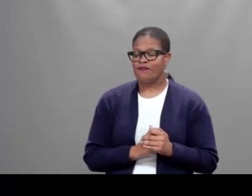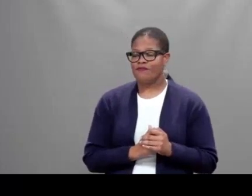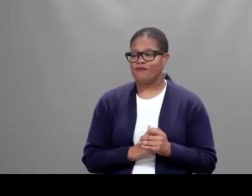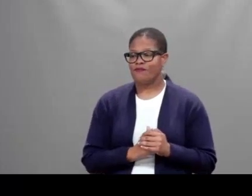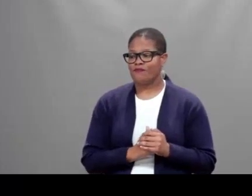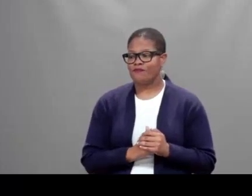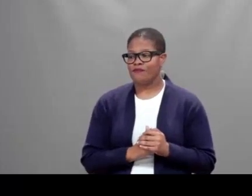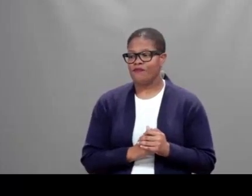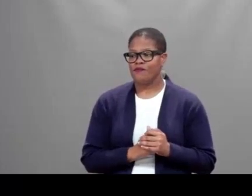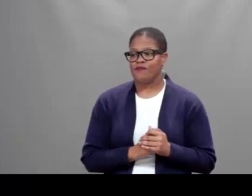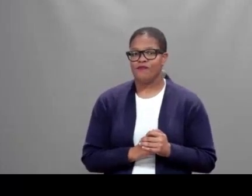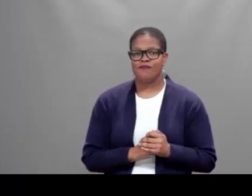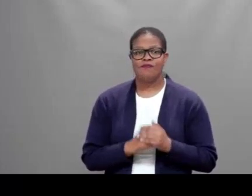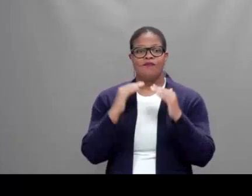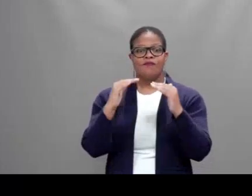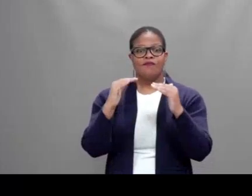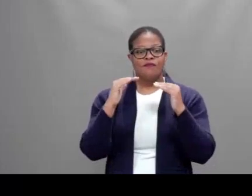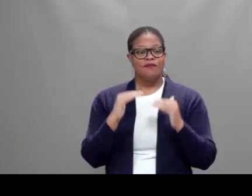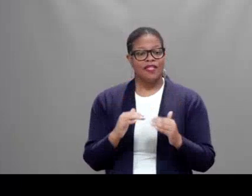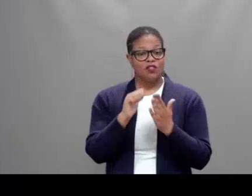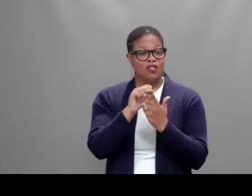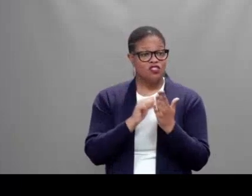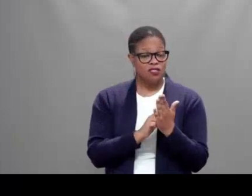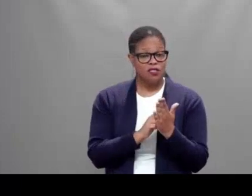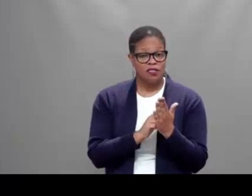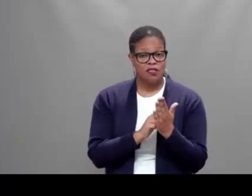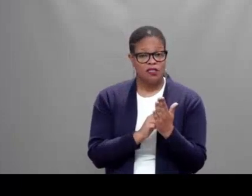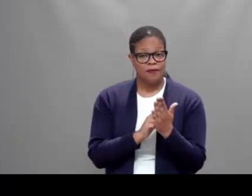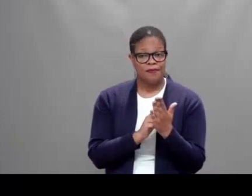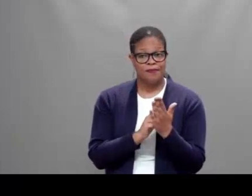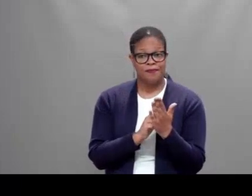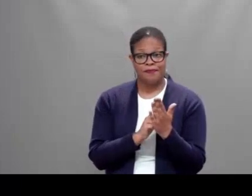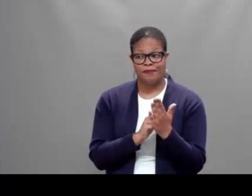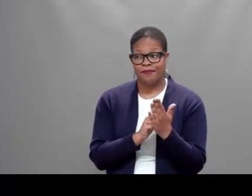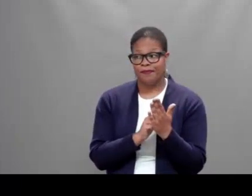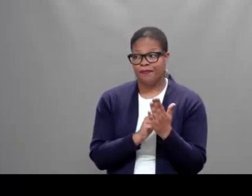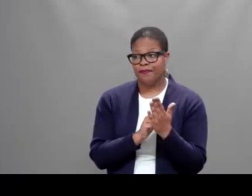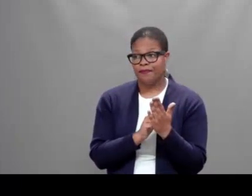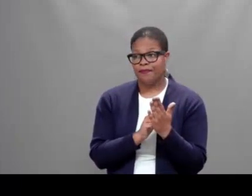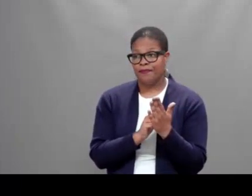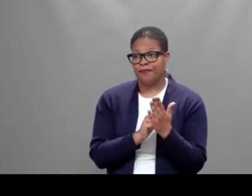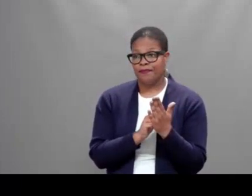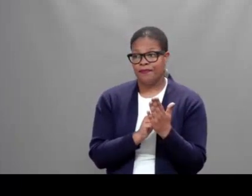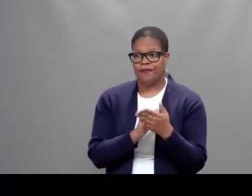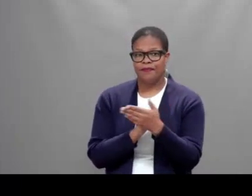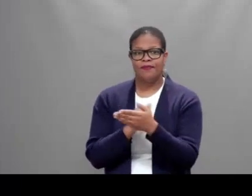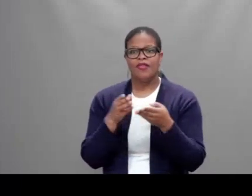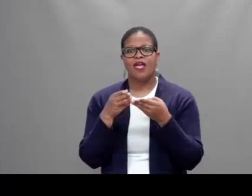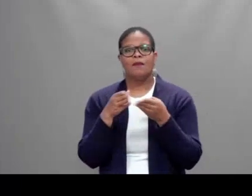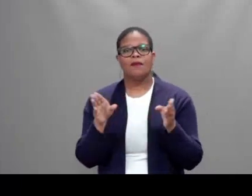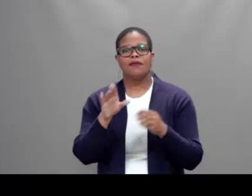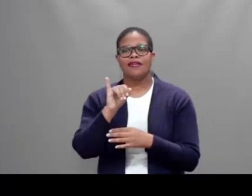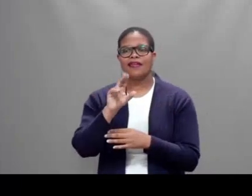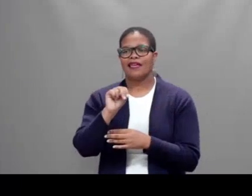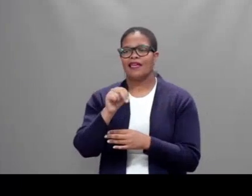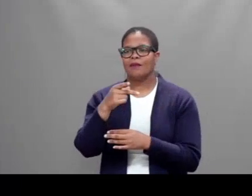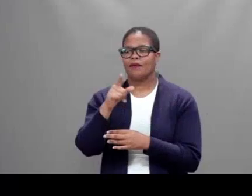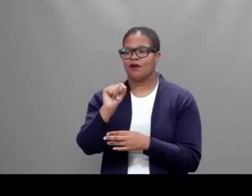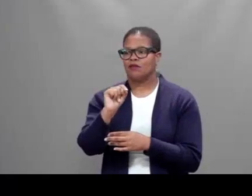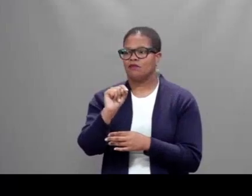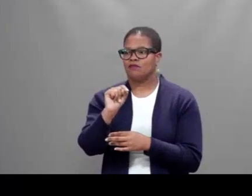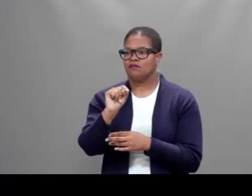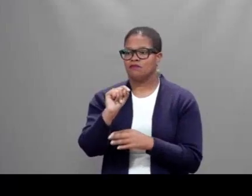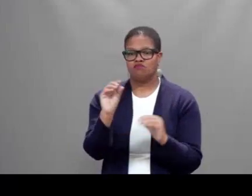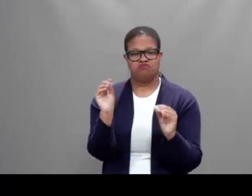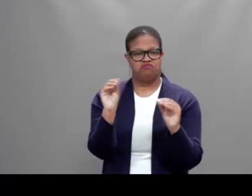you. Next on the agenda is the public input. public input. So,